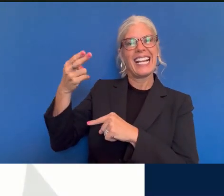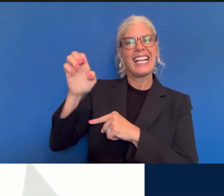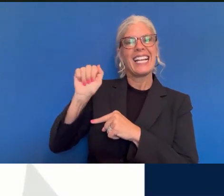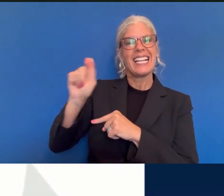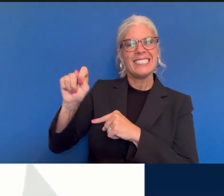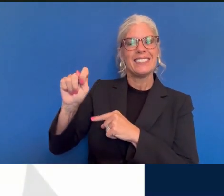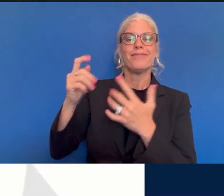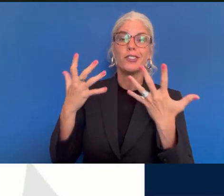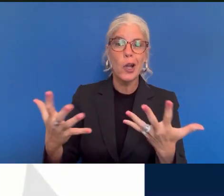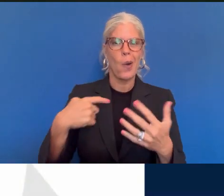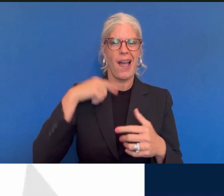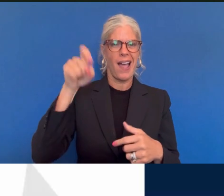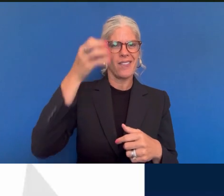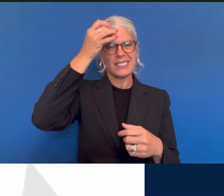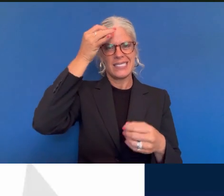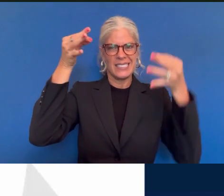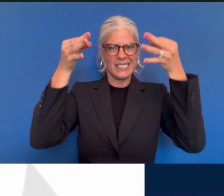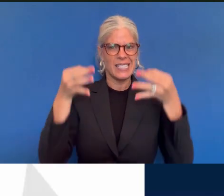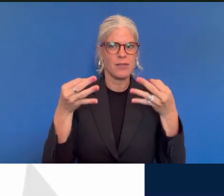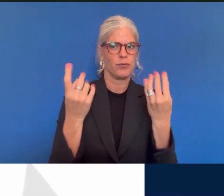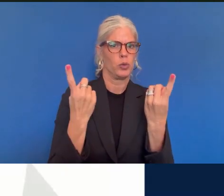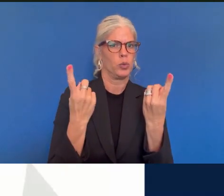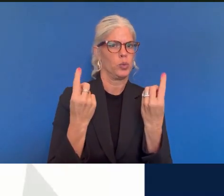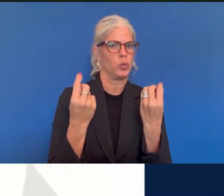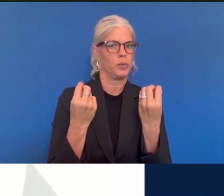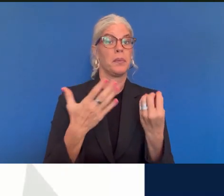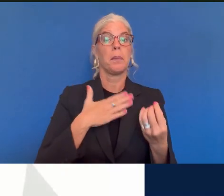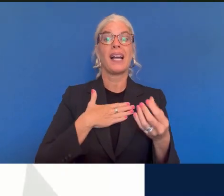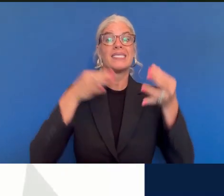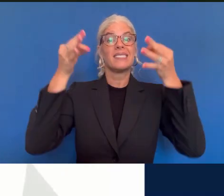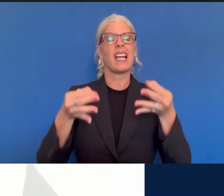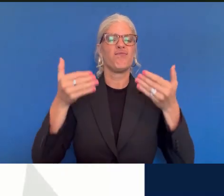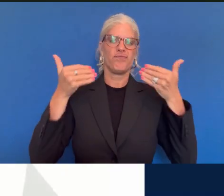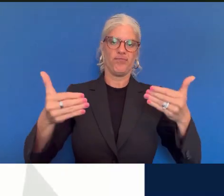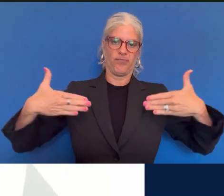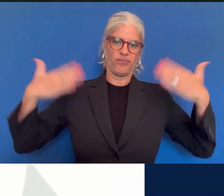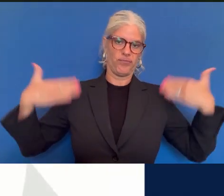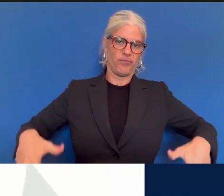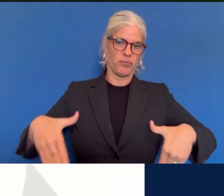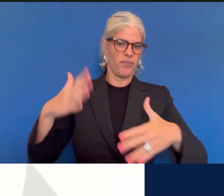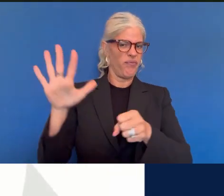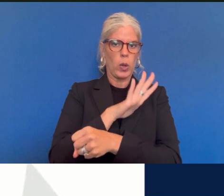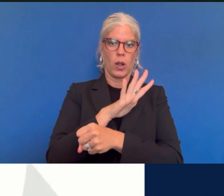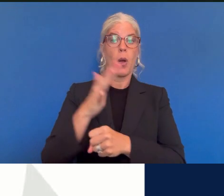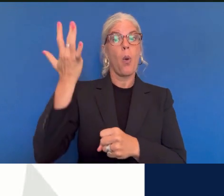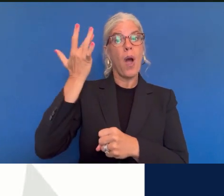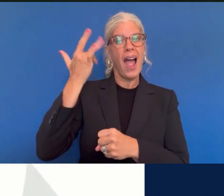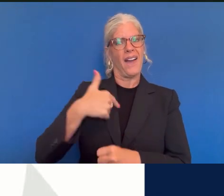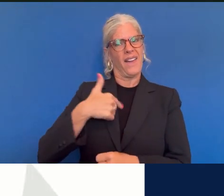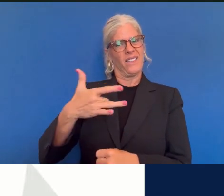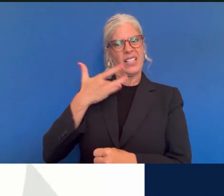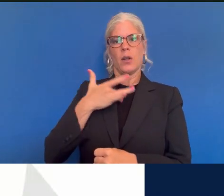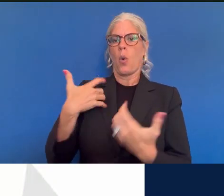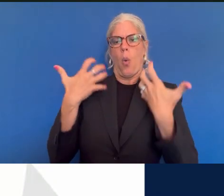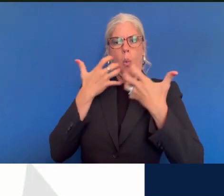heat. So I had to decide what to do. And my decision was to get a full